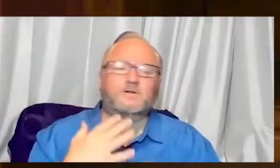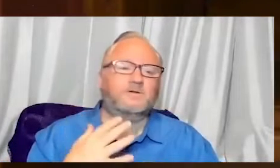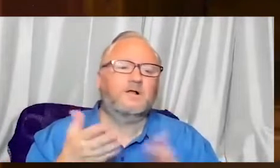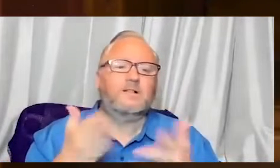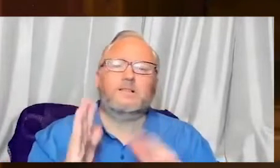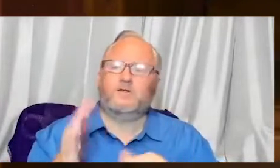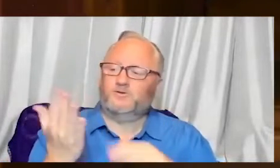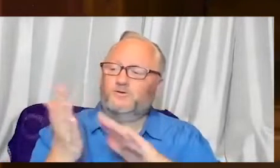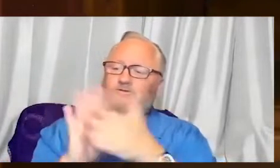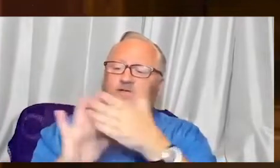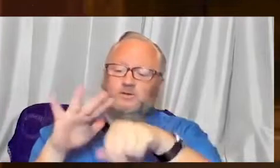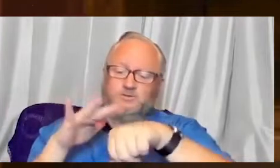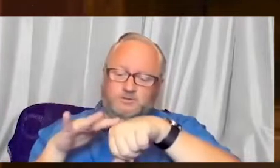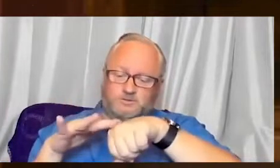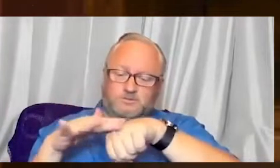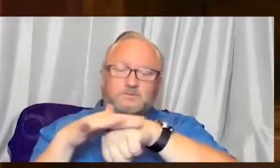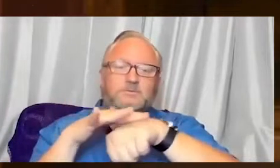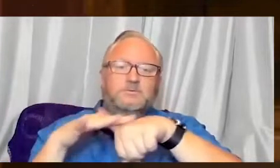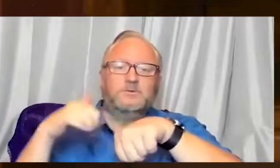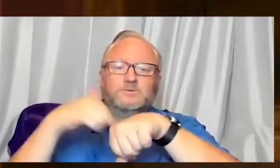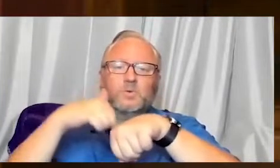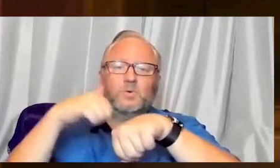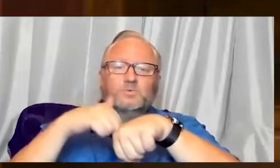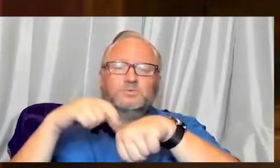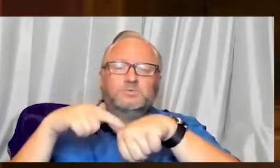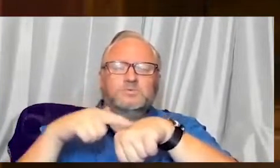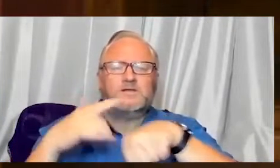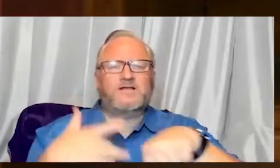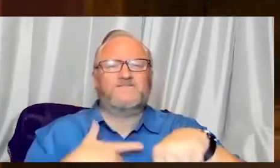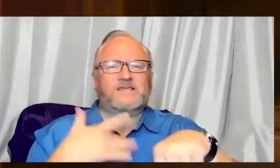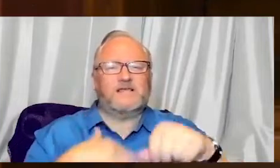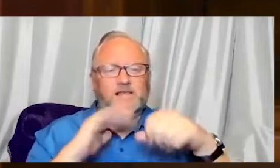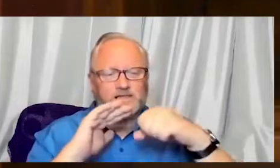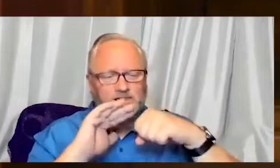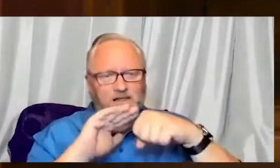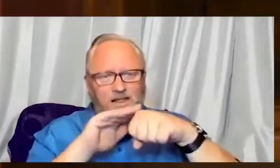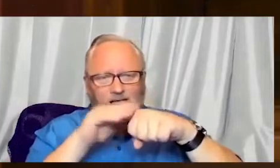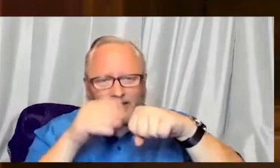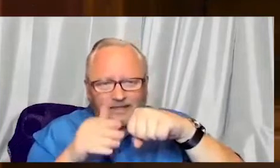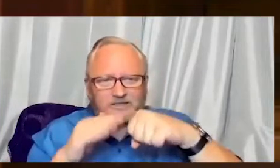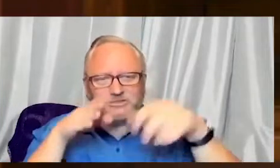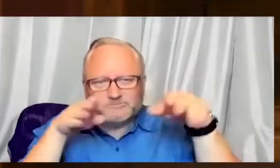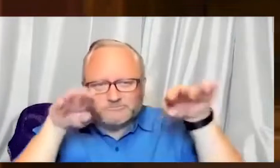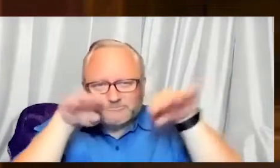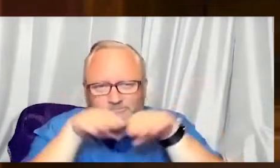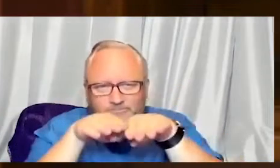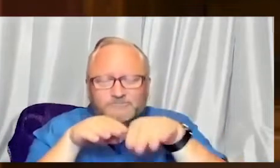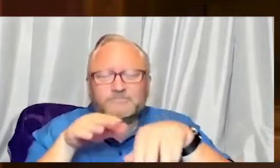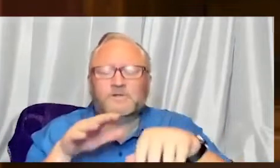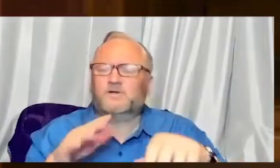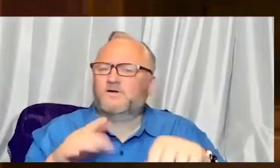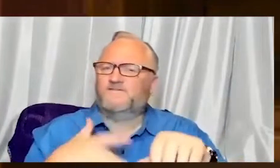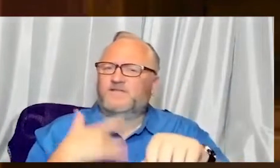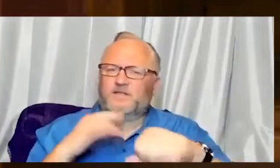it. Feel for edges and crevices. Trace its contours and